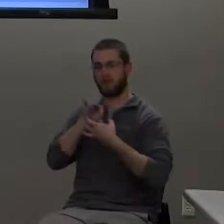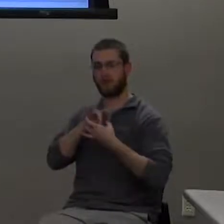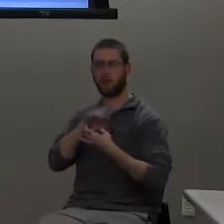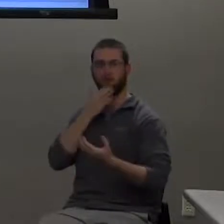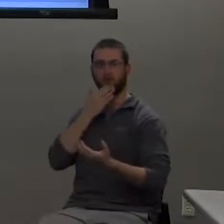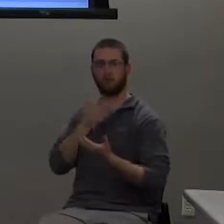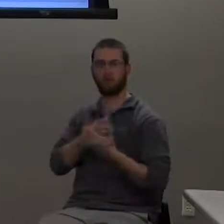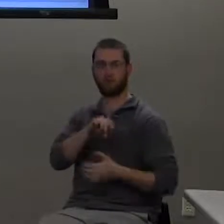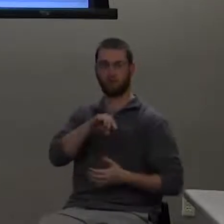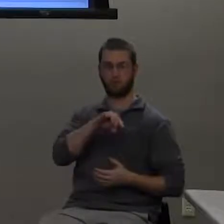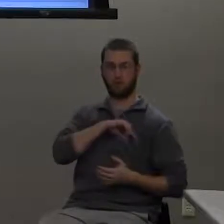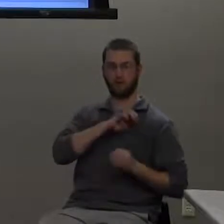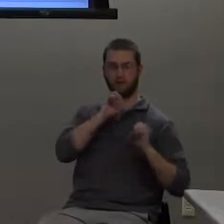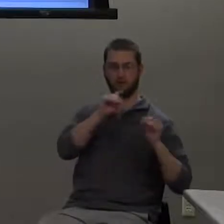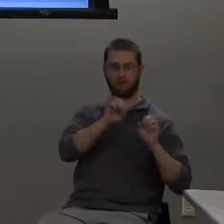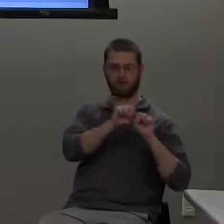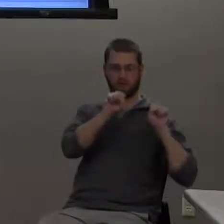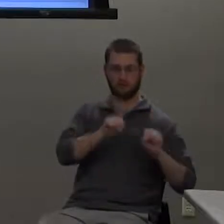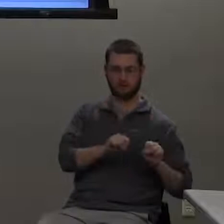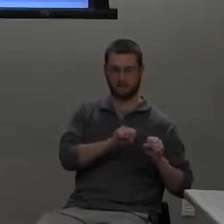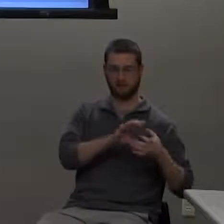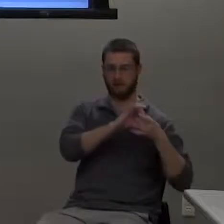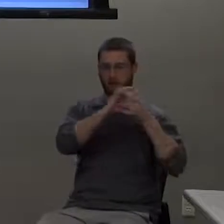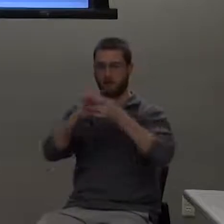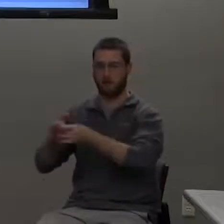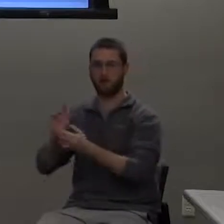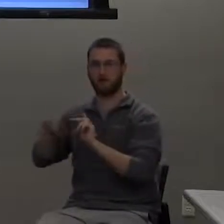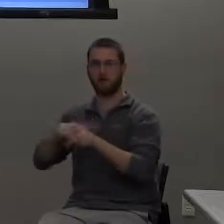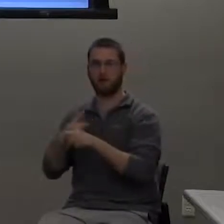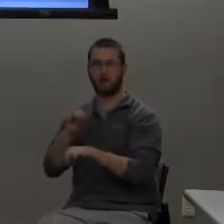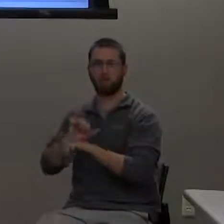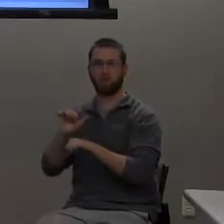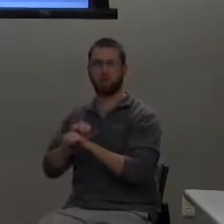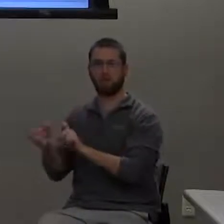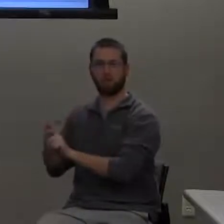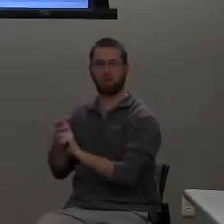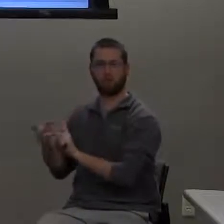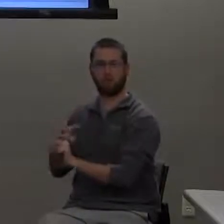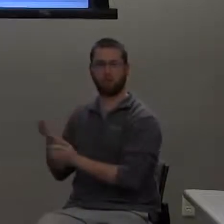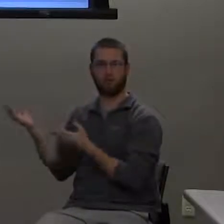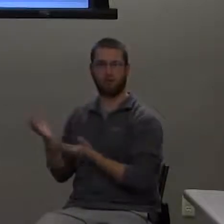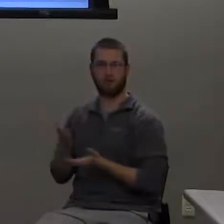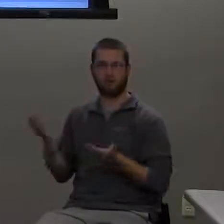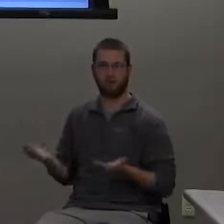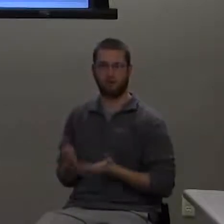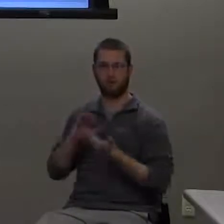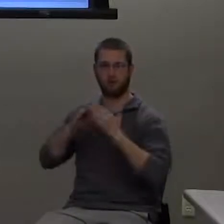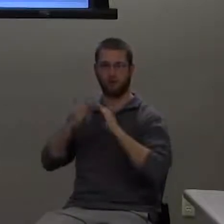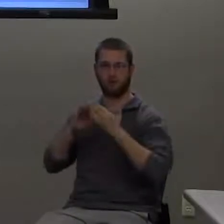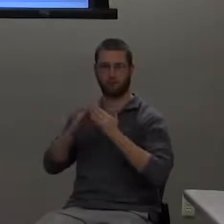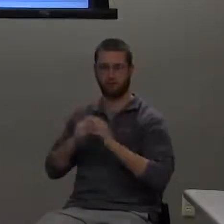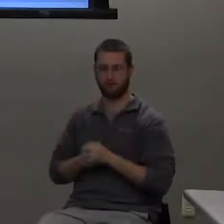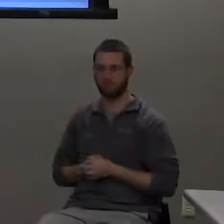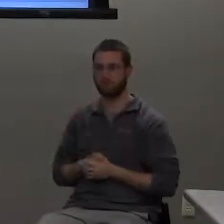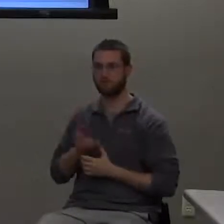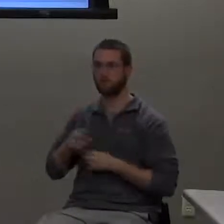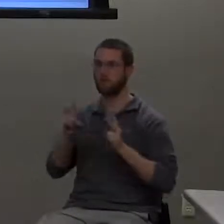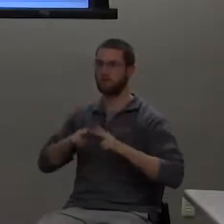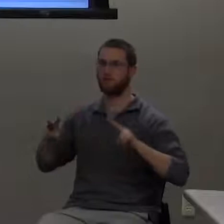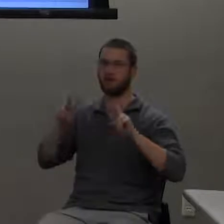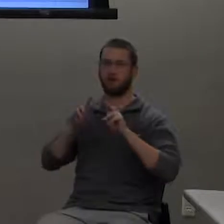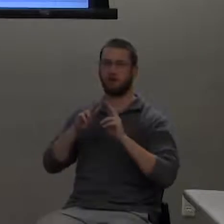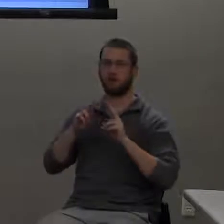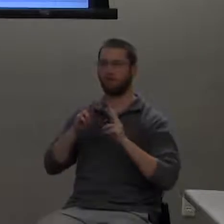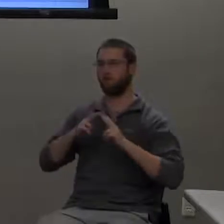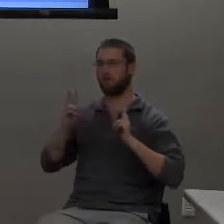connecting our quality education system to the types of jobs that we're trying to bring into the community? And so I think that's a tremendous asset and